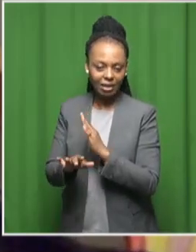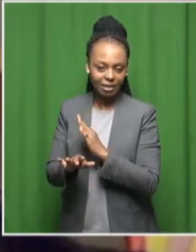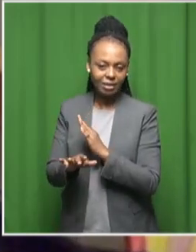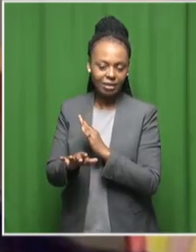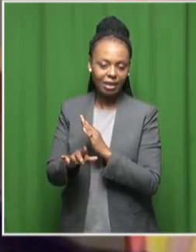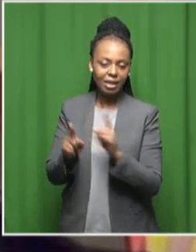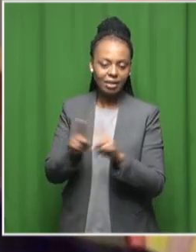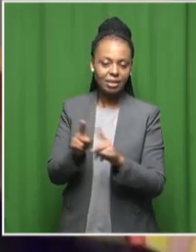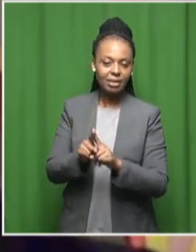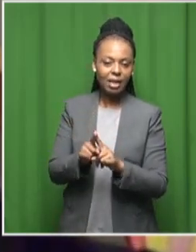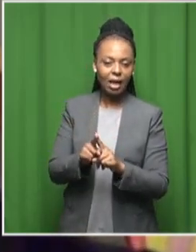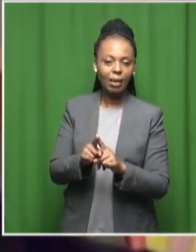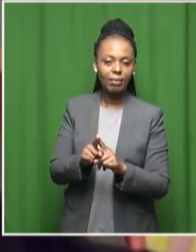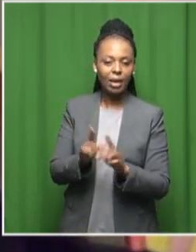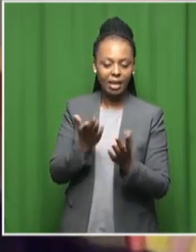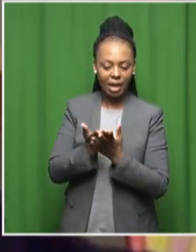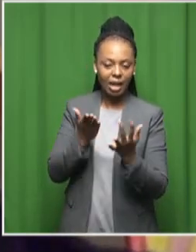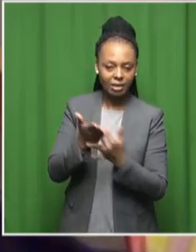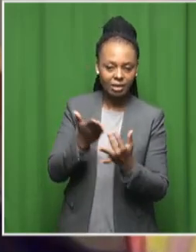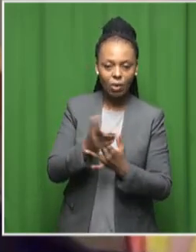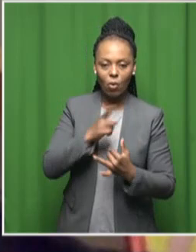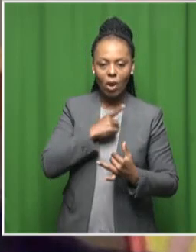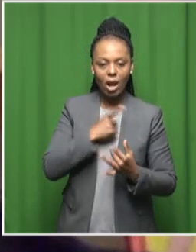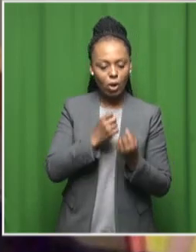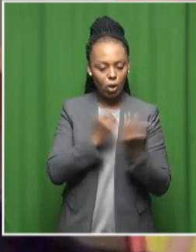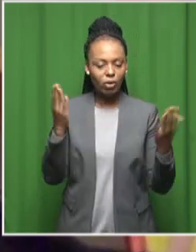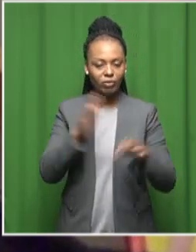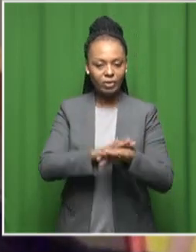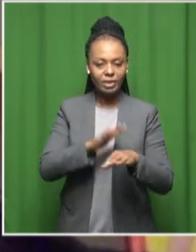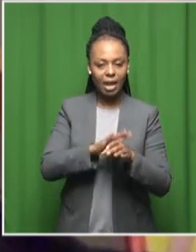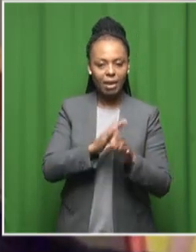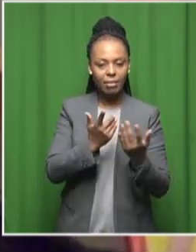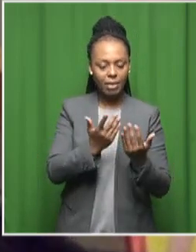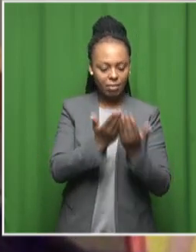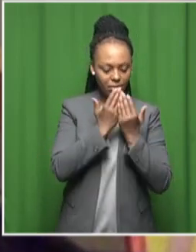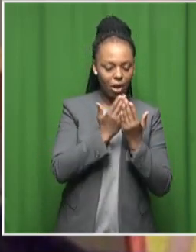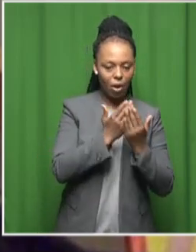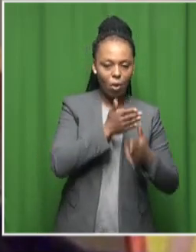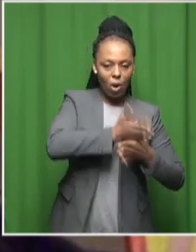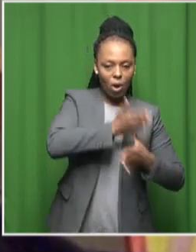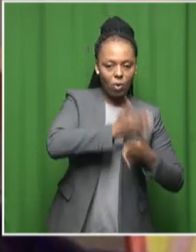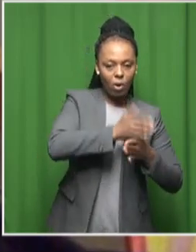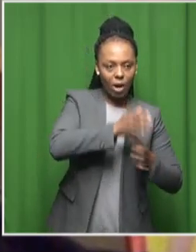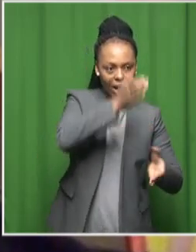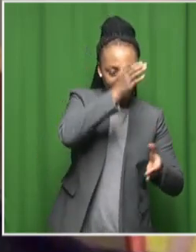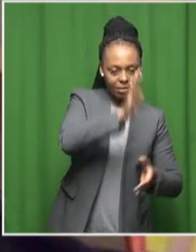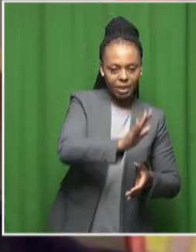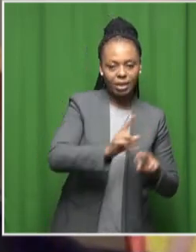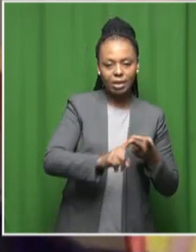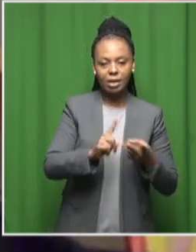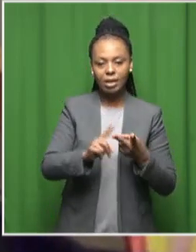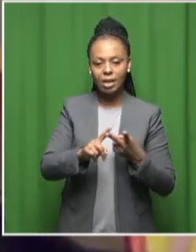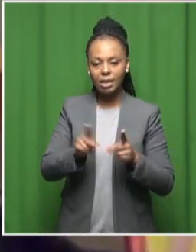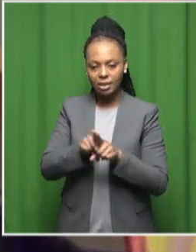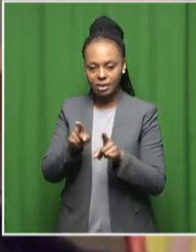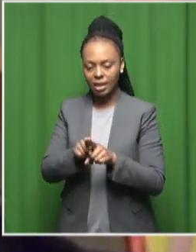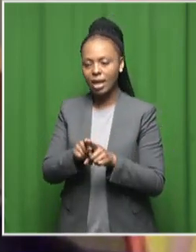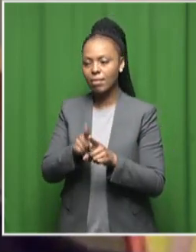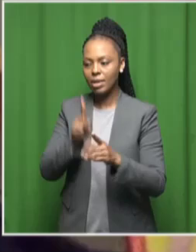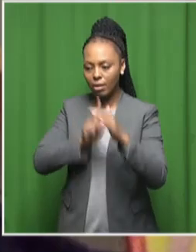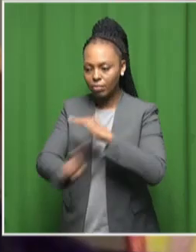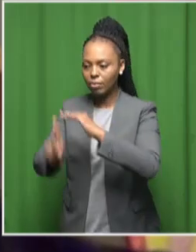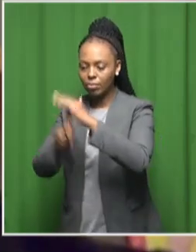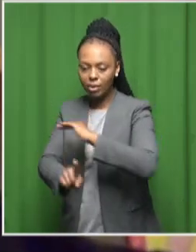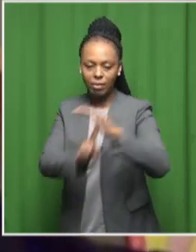We can just. I am doing a lot of academic work and presentations for the departments around